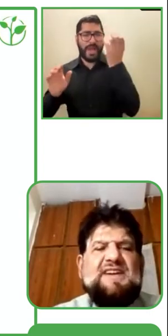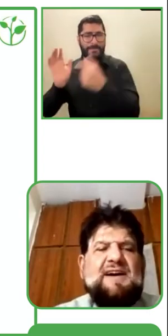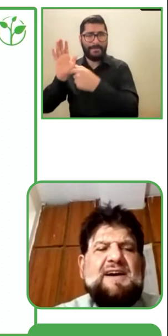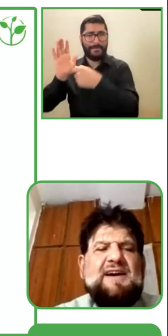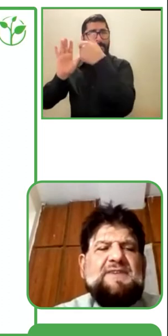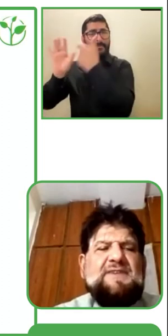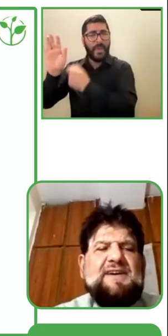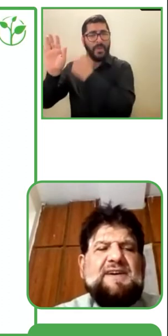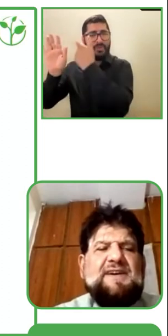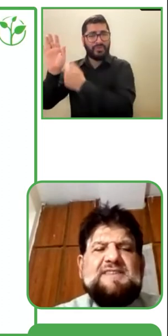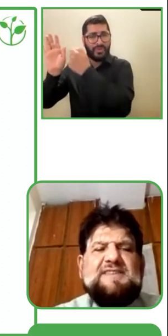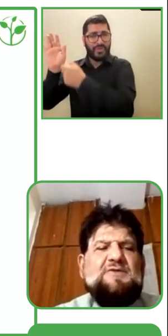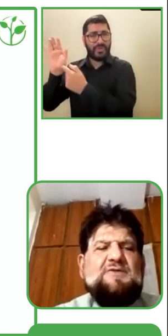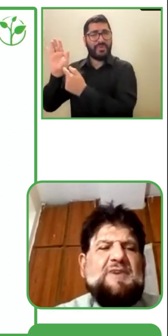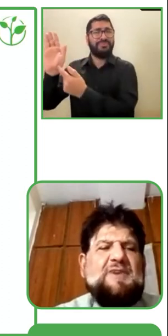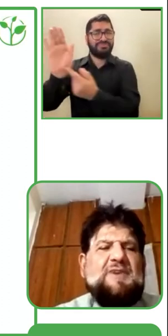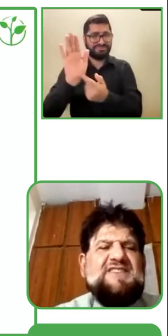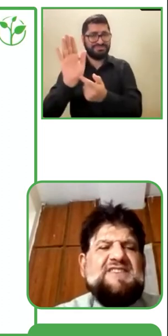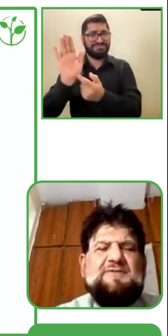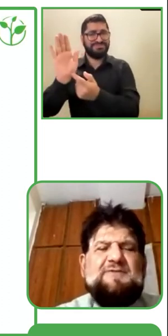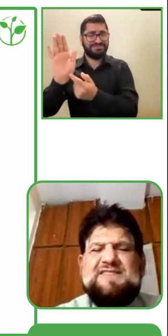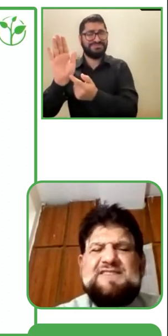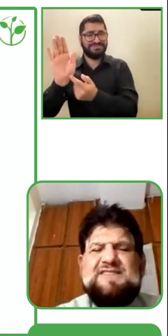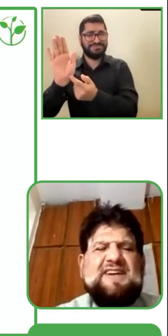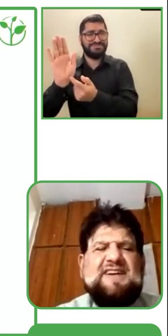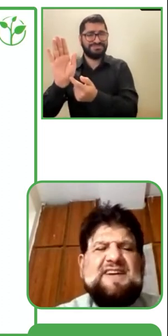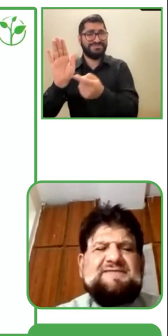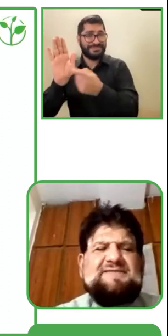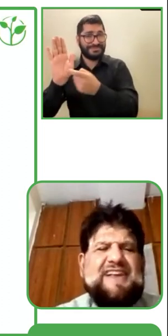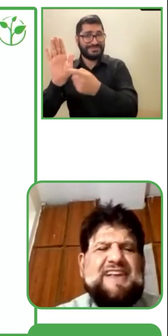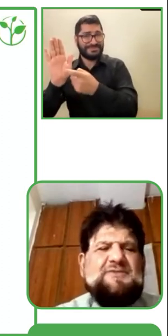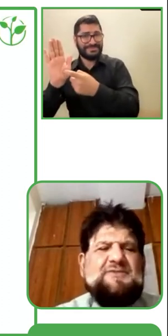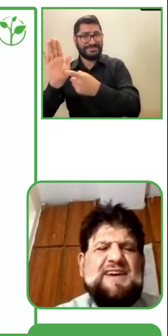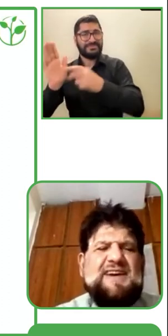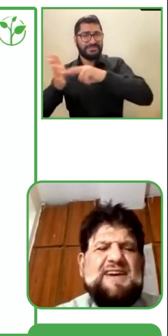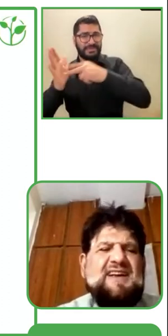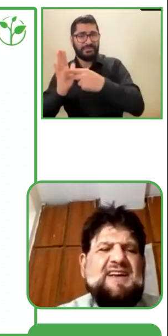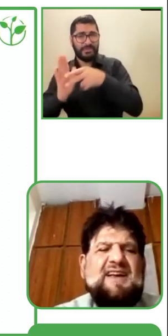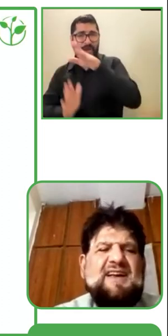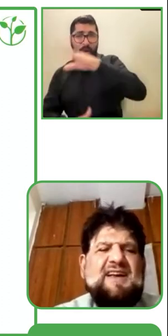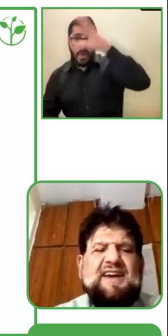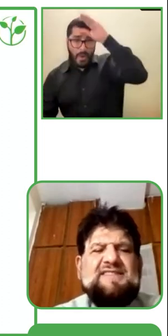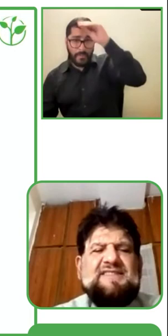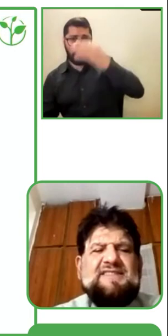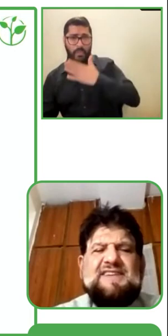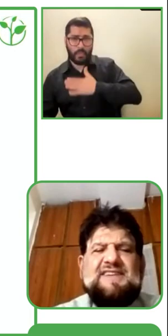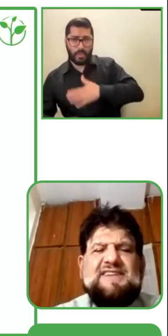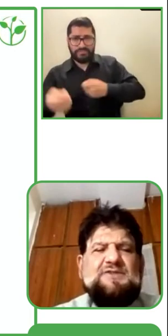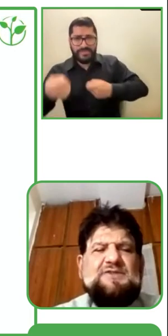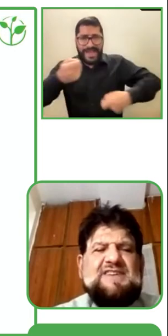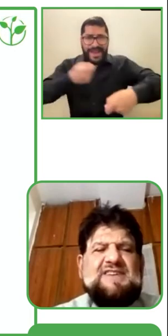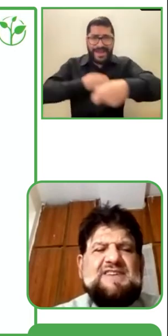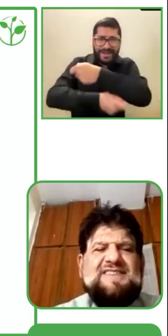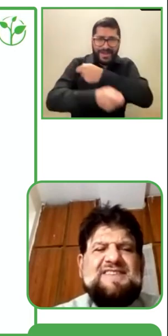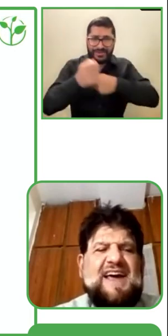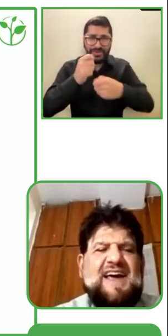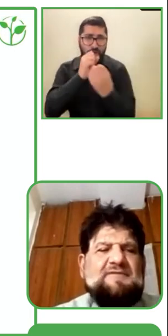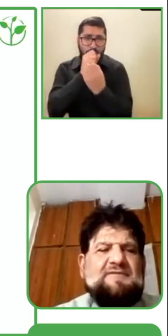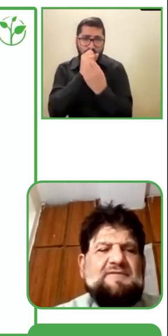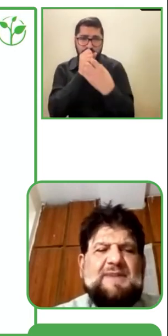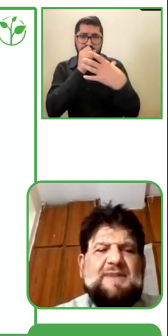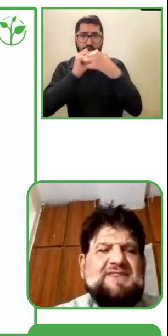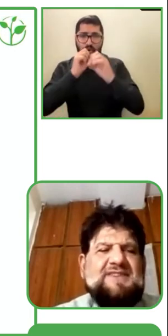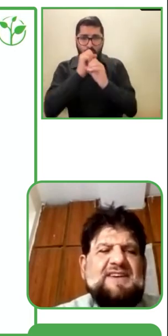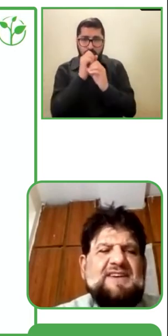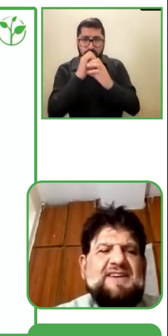one window of this balloon cellar, which is very lightweight, and usually children like them